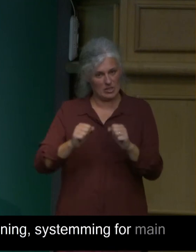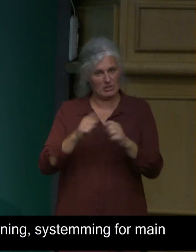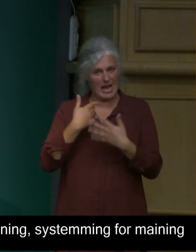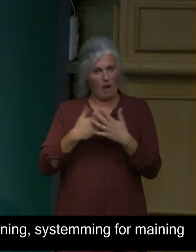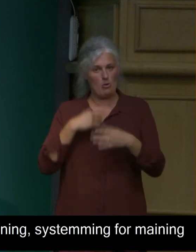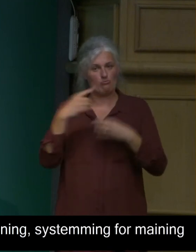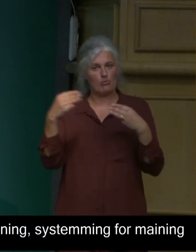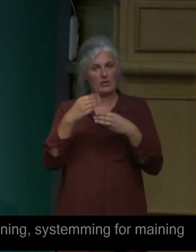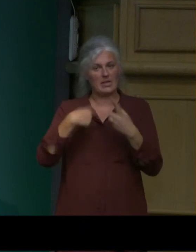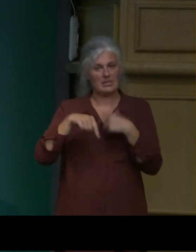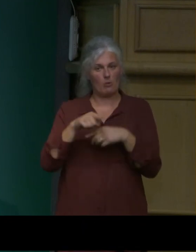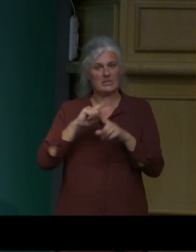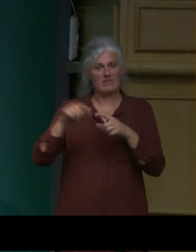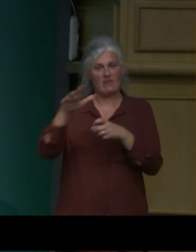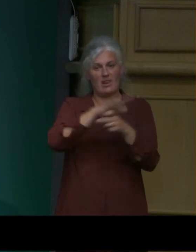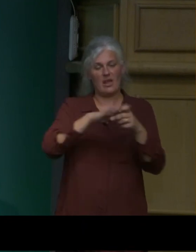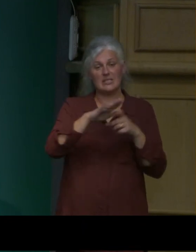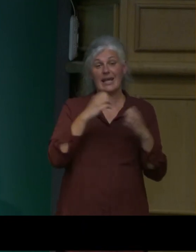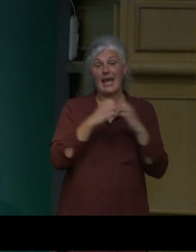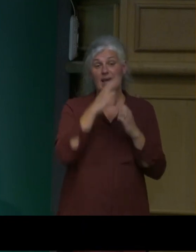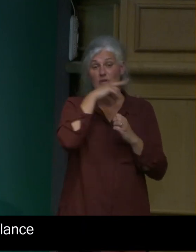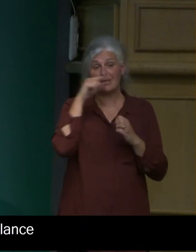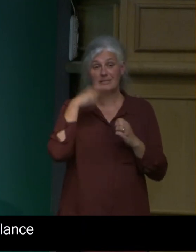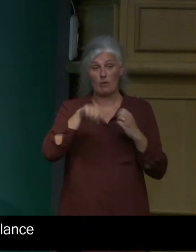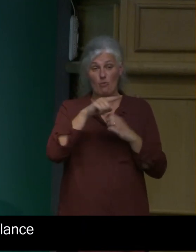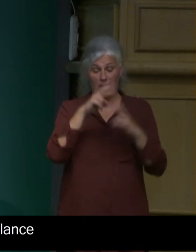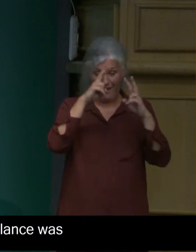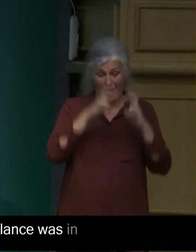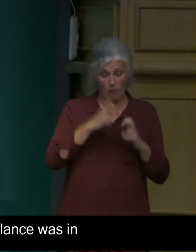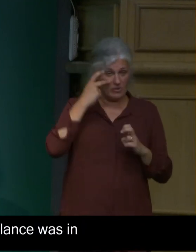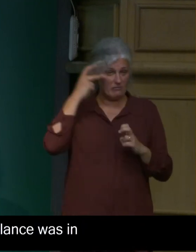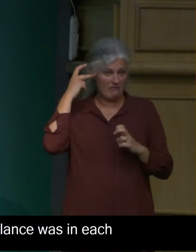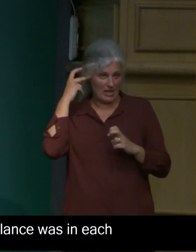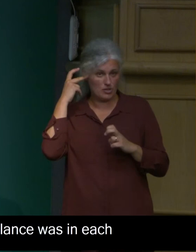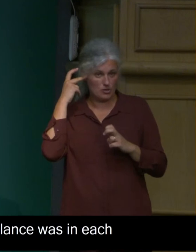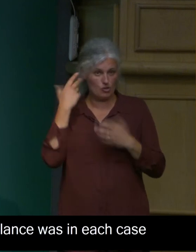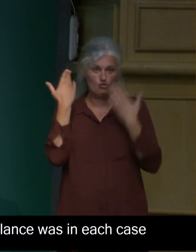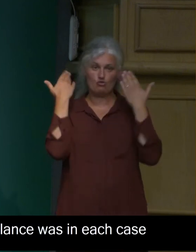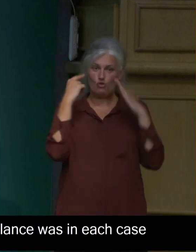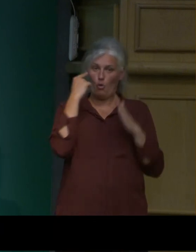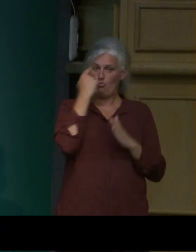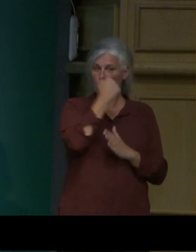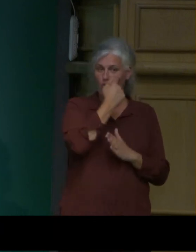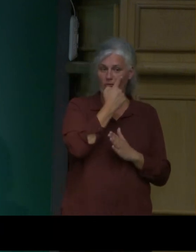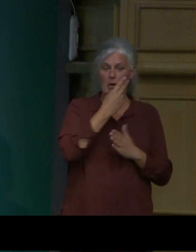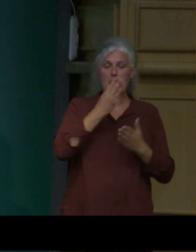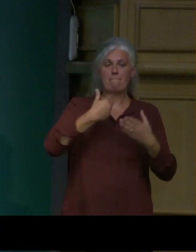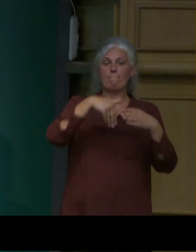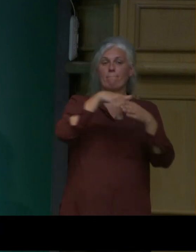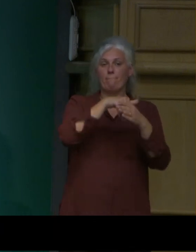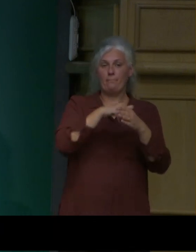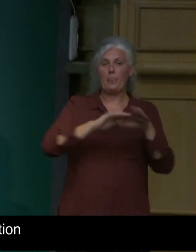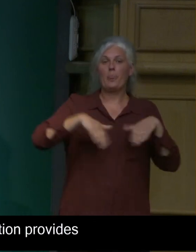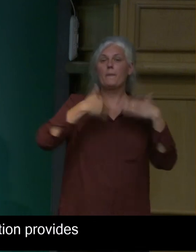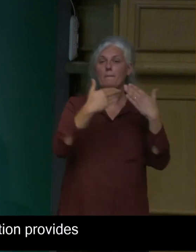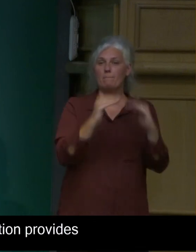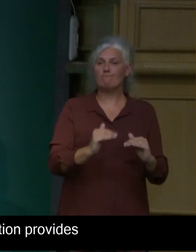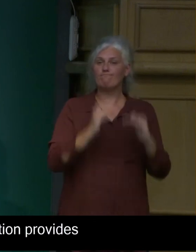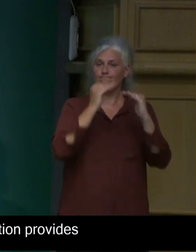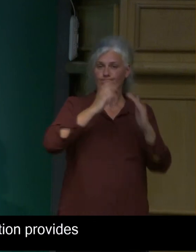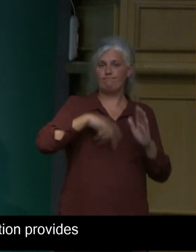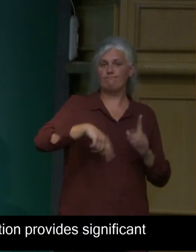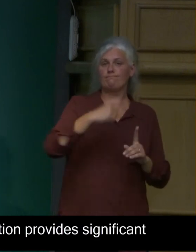surveillance in each case analysis and reflection shows that participation provides significant